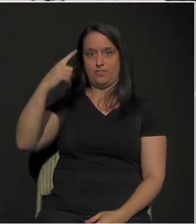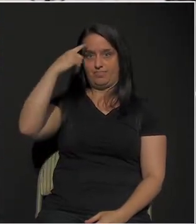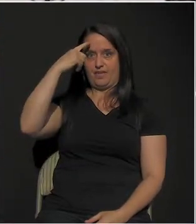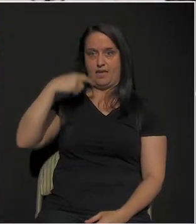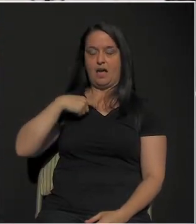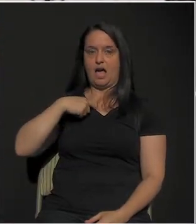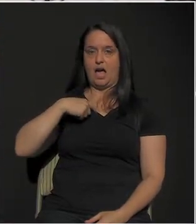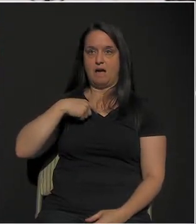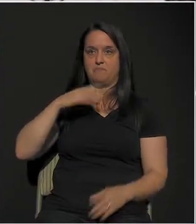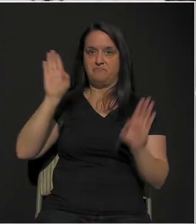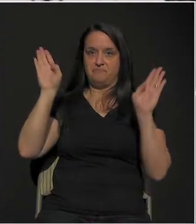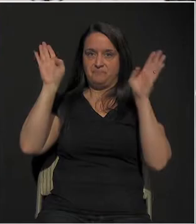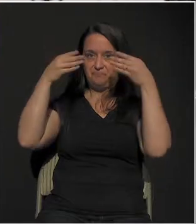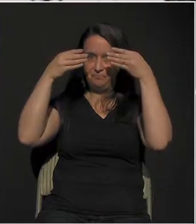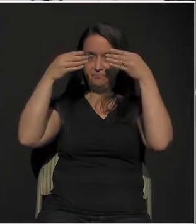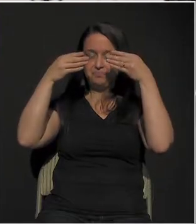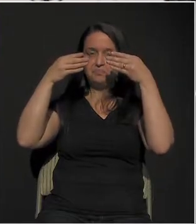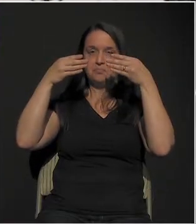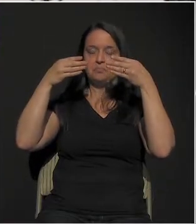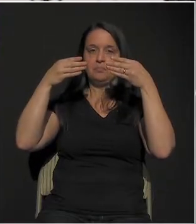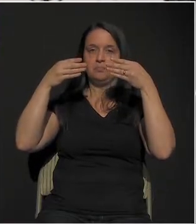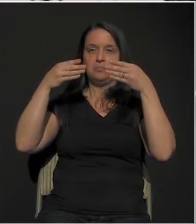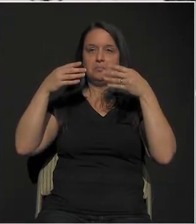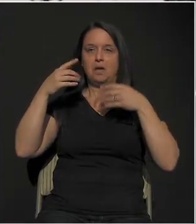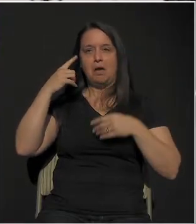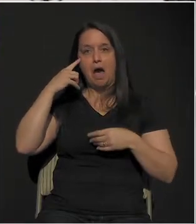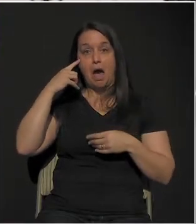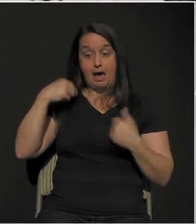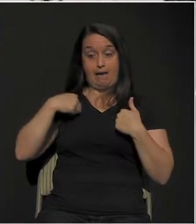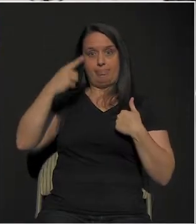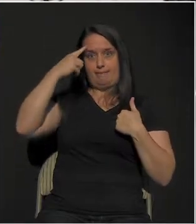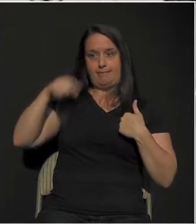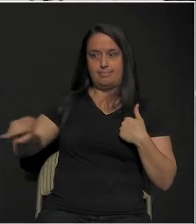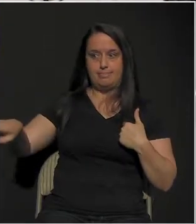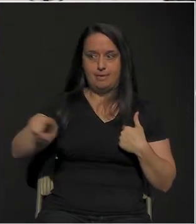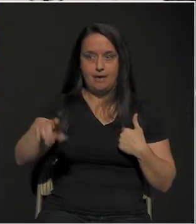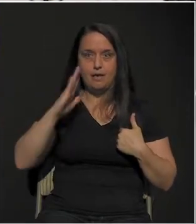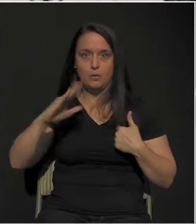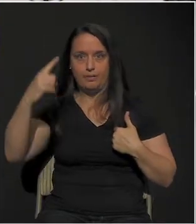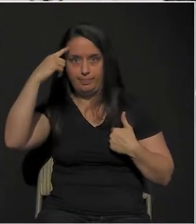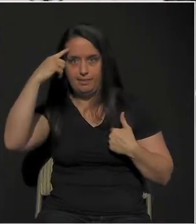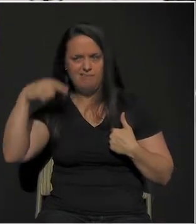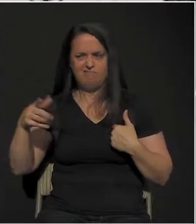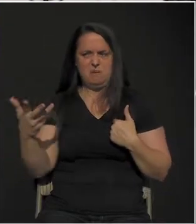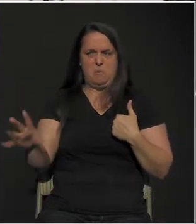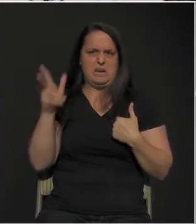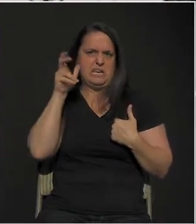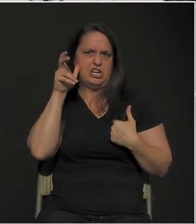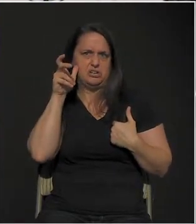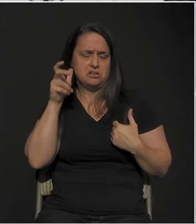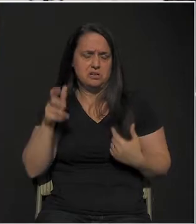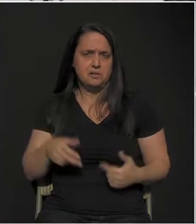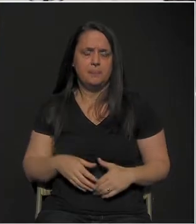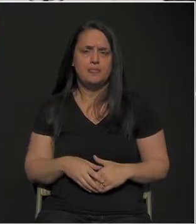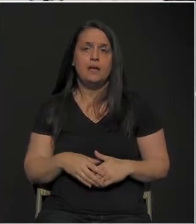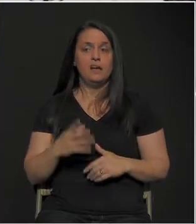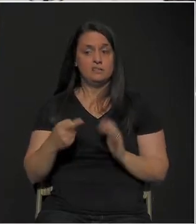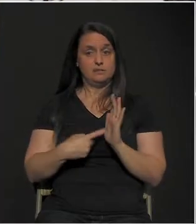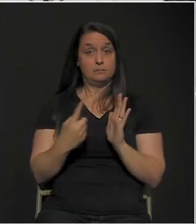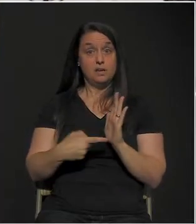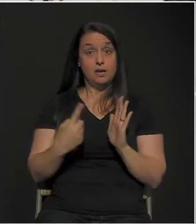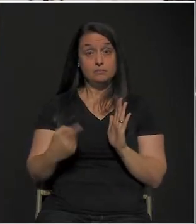closed-minded. I think in my mind they're not going to want to hear this. And